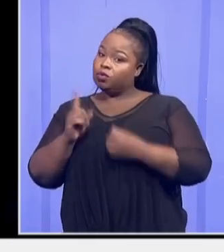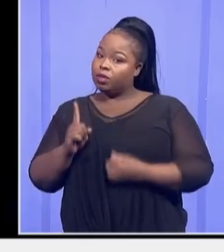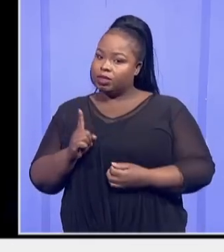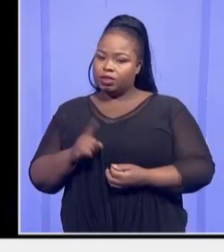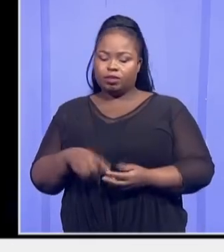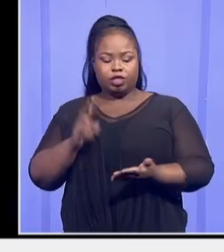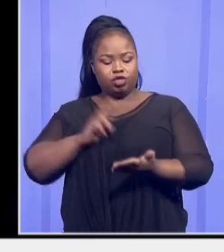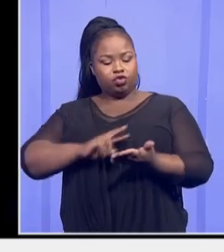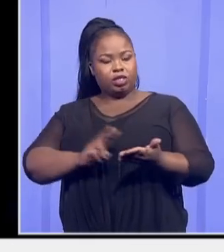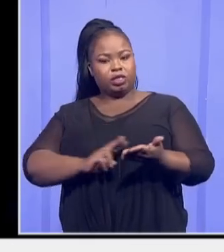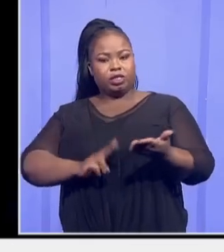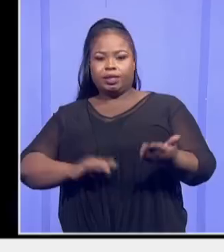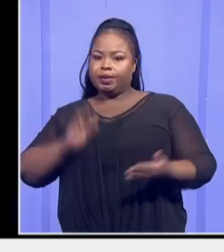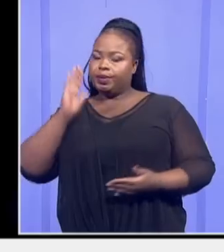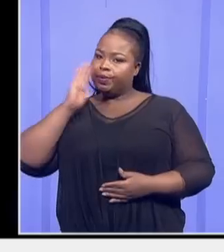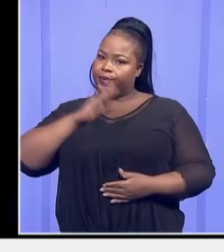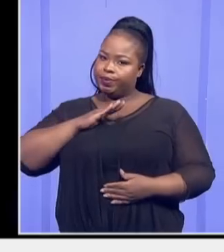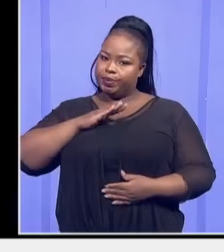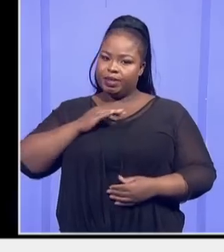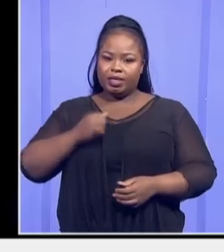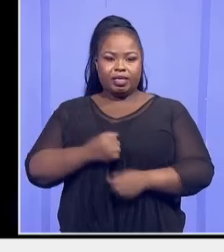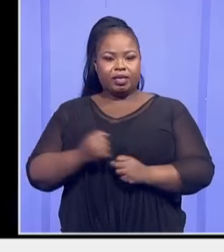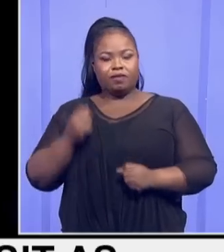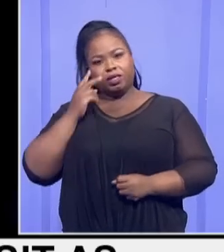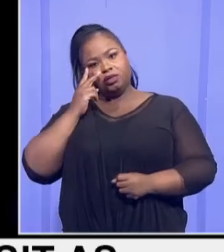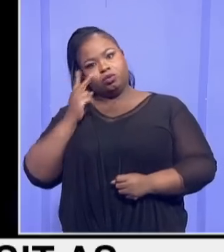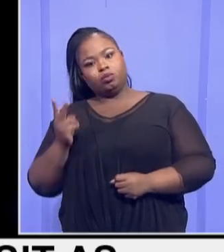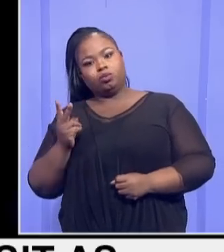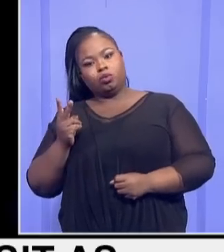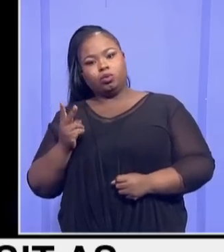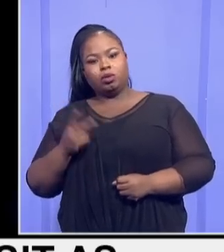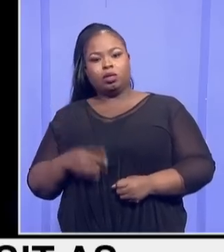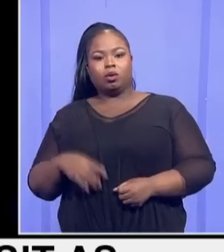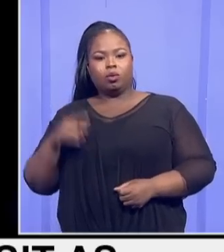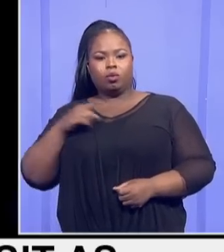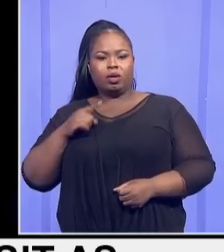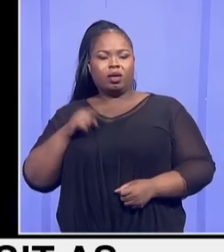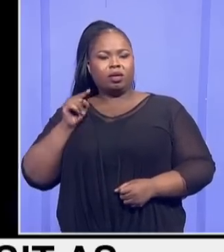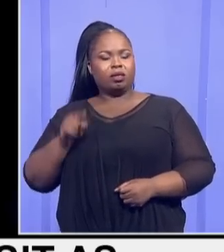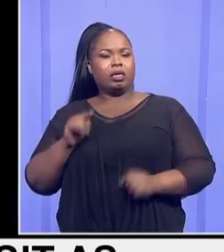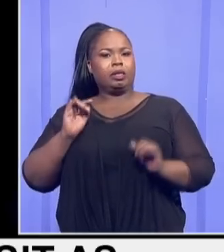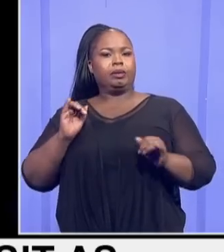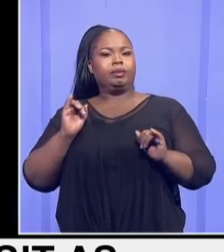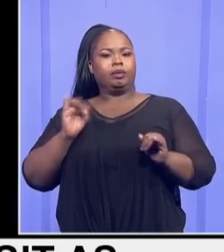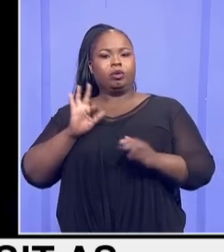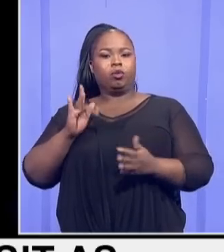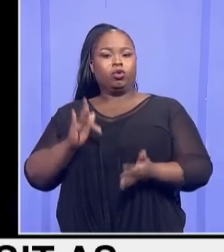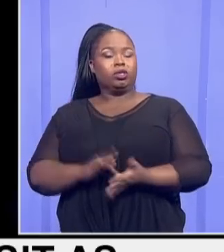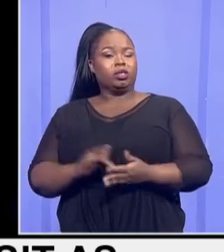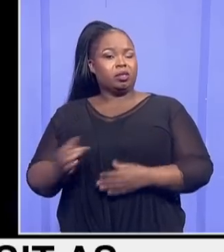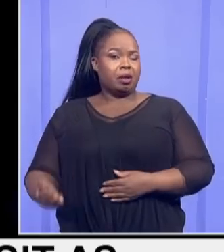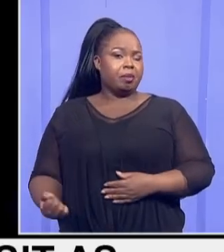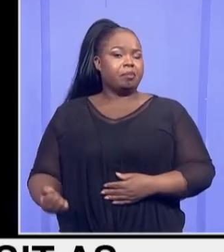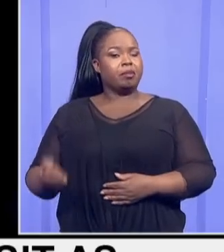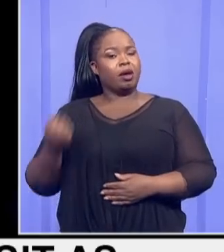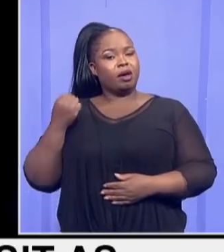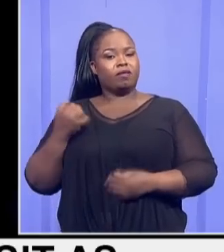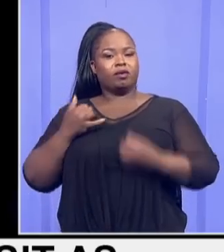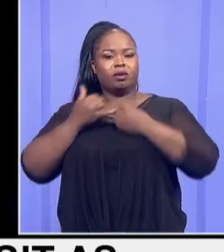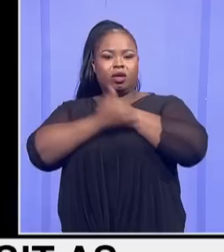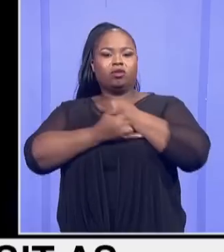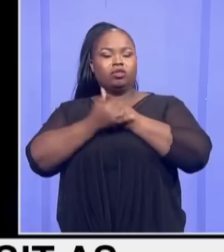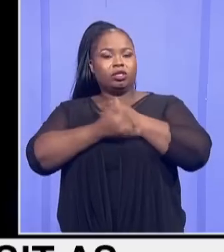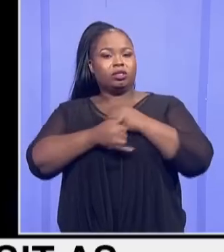print, not to look at, for example, the anomalous position of the most powerful countries on the